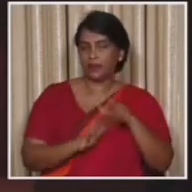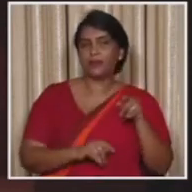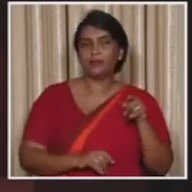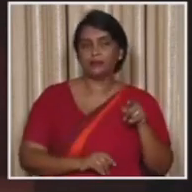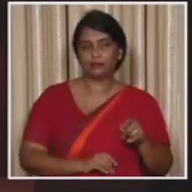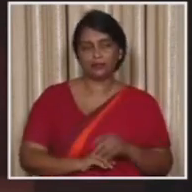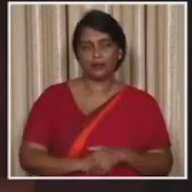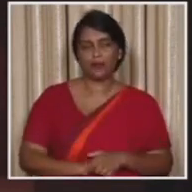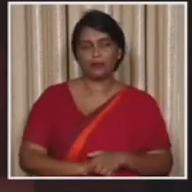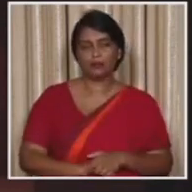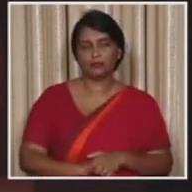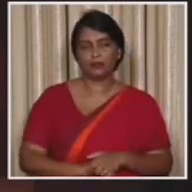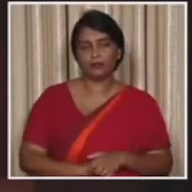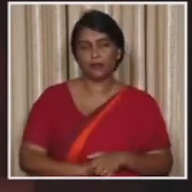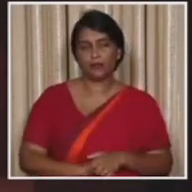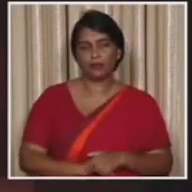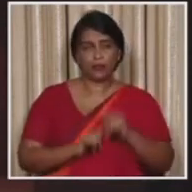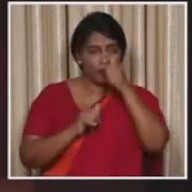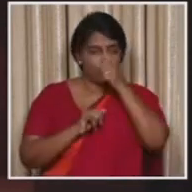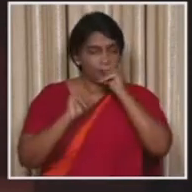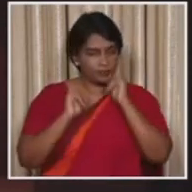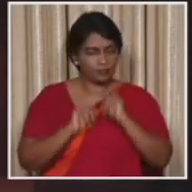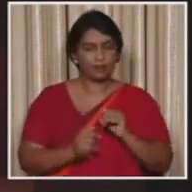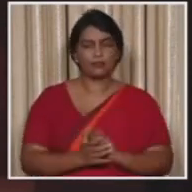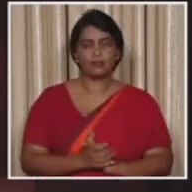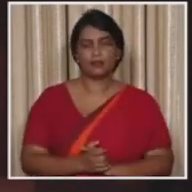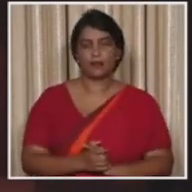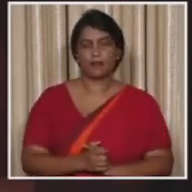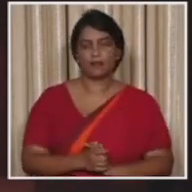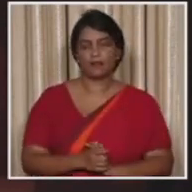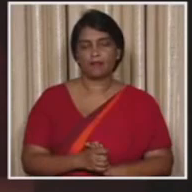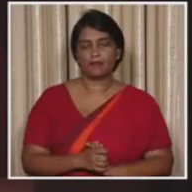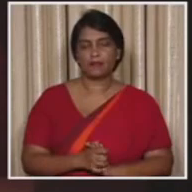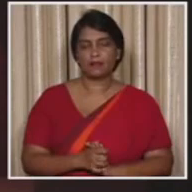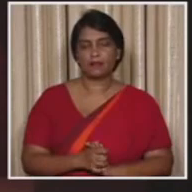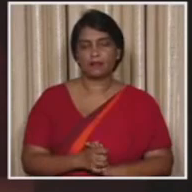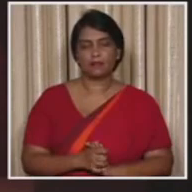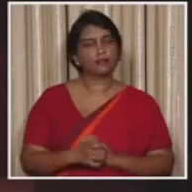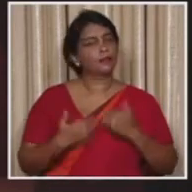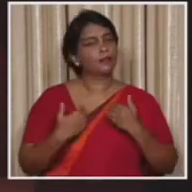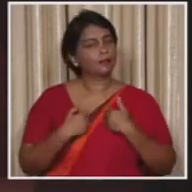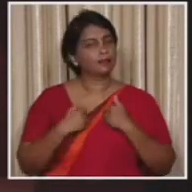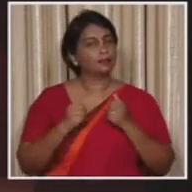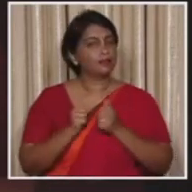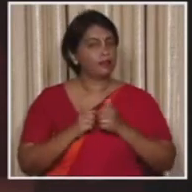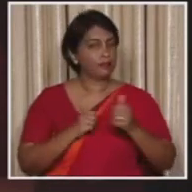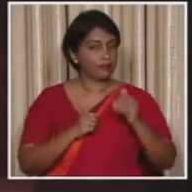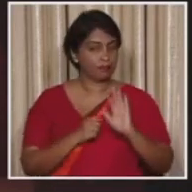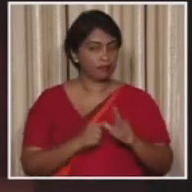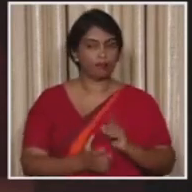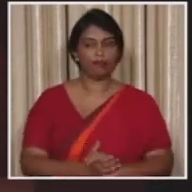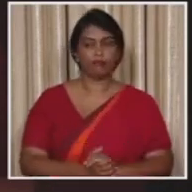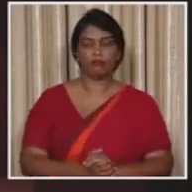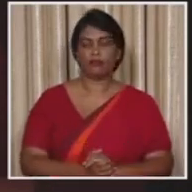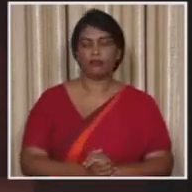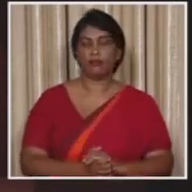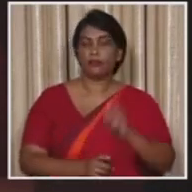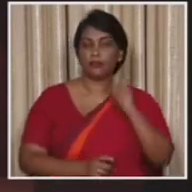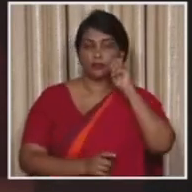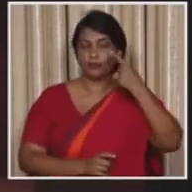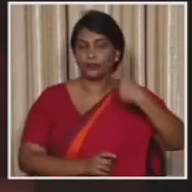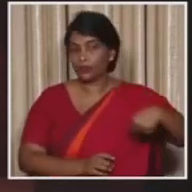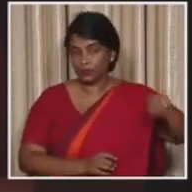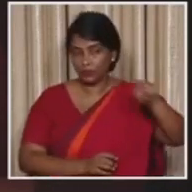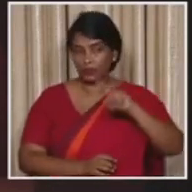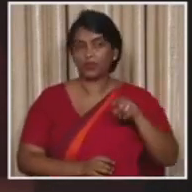an adoption of social democratic policies, we try to alleviate the grievances of the